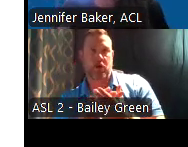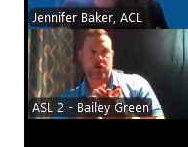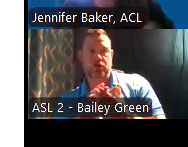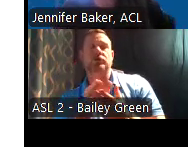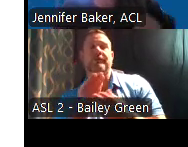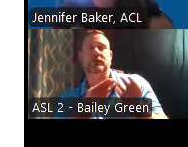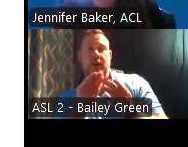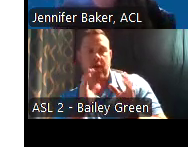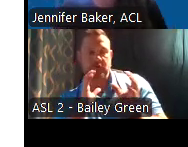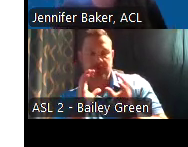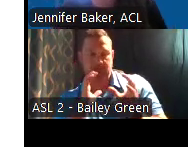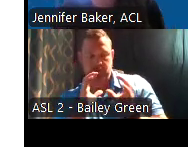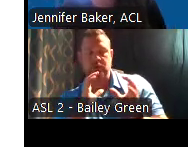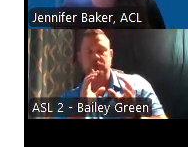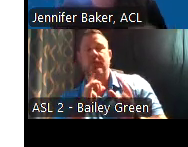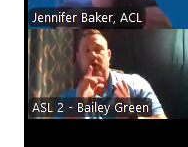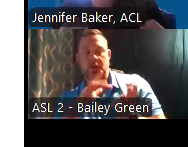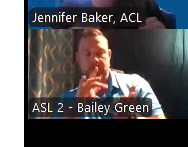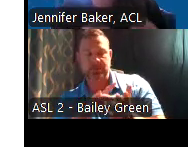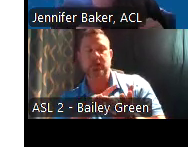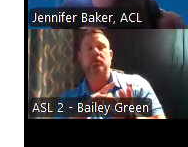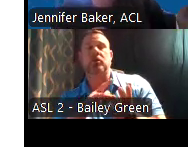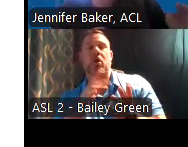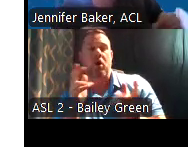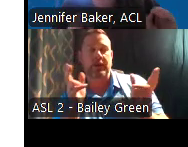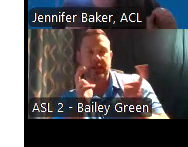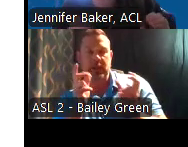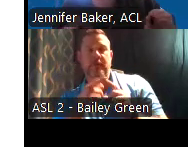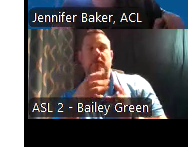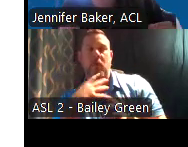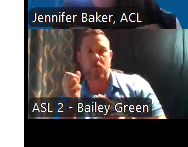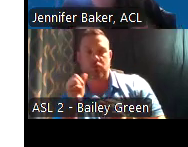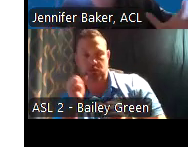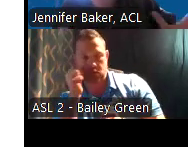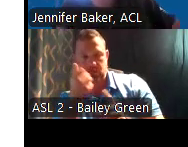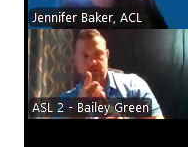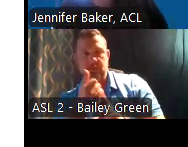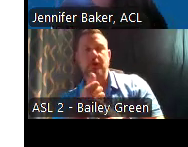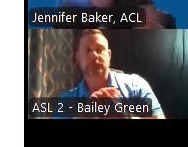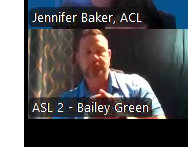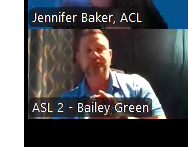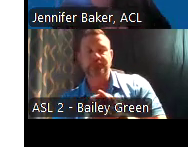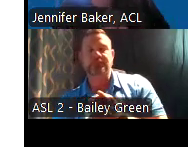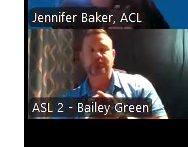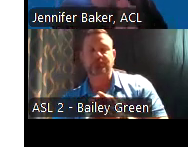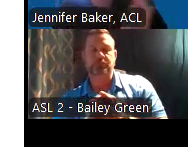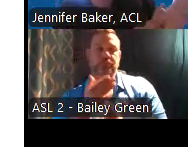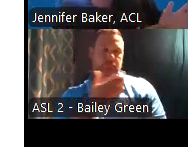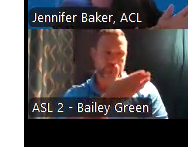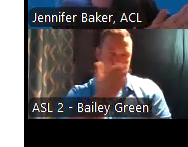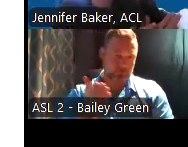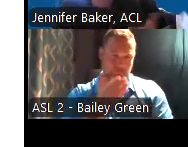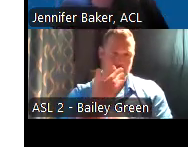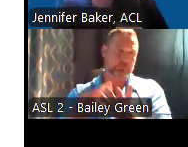facilitated conversations that were really centered on hearing from the older adults themselves. So they're all, as you can see here,